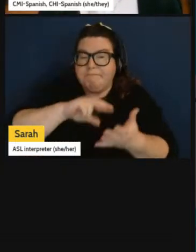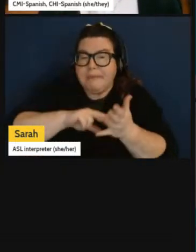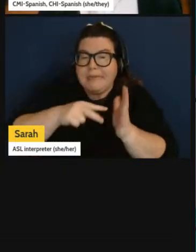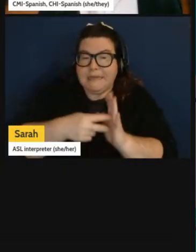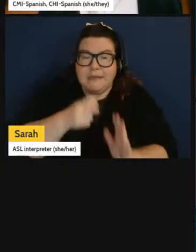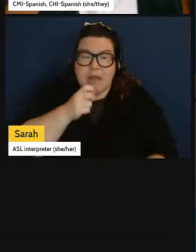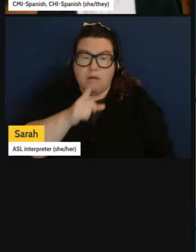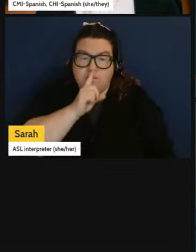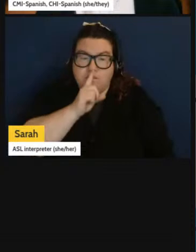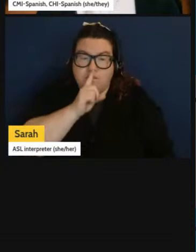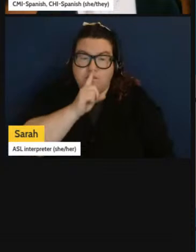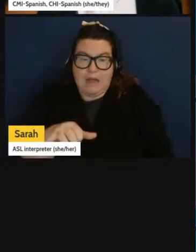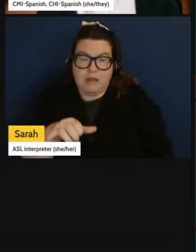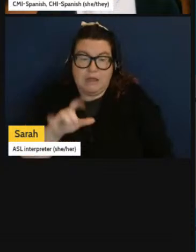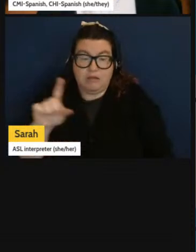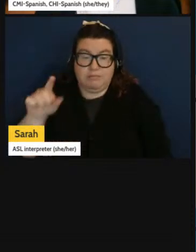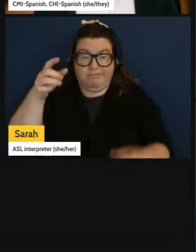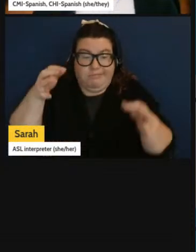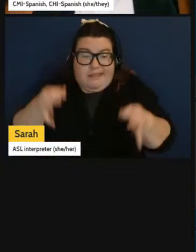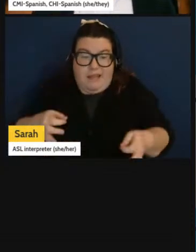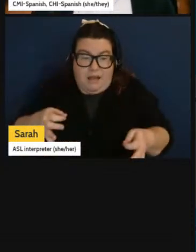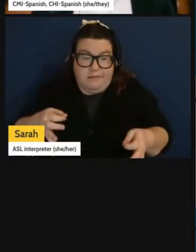that. It's just a choice.